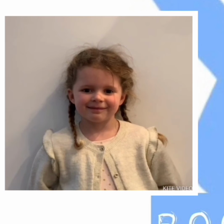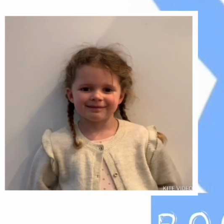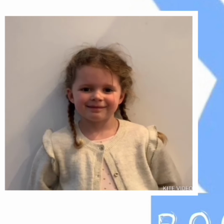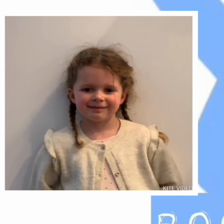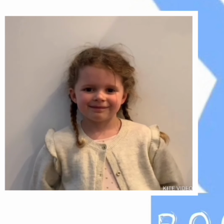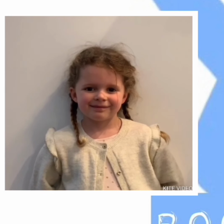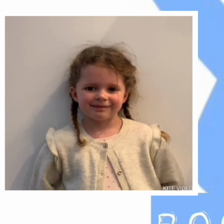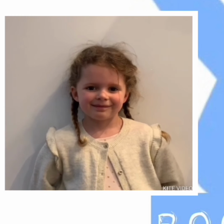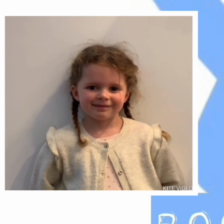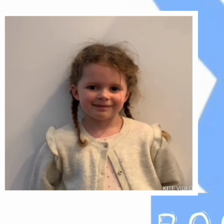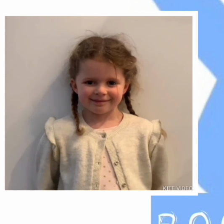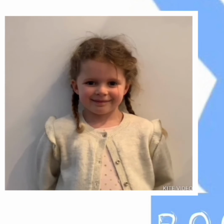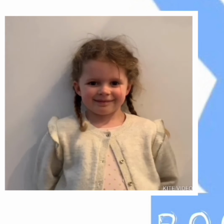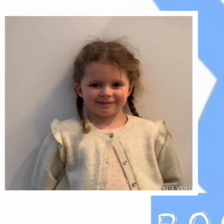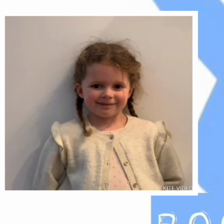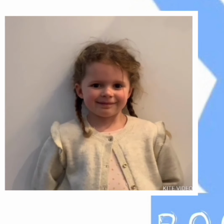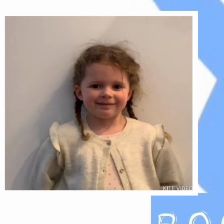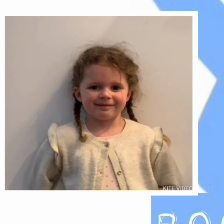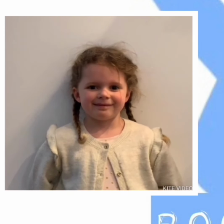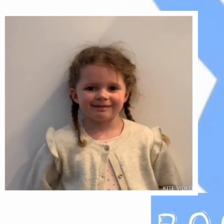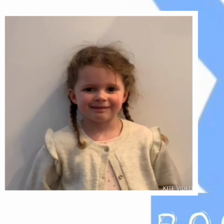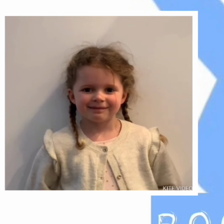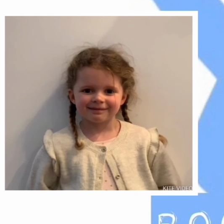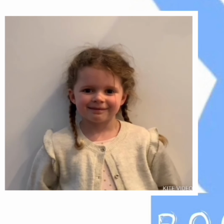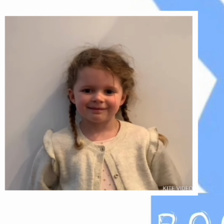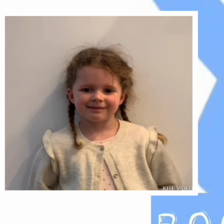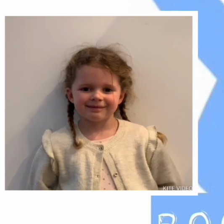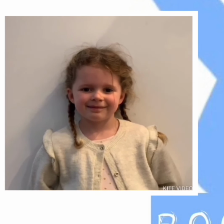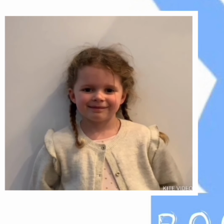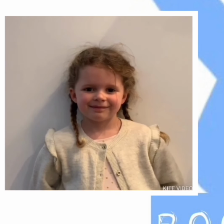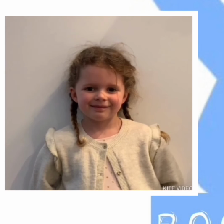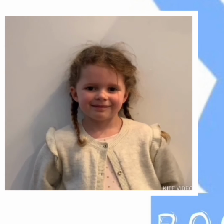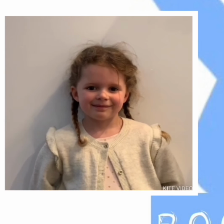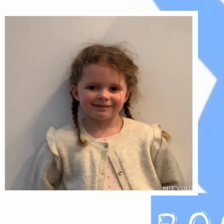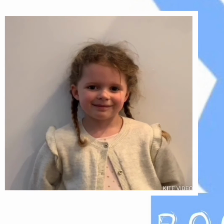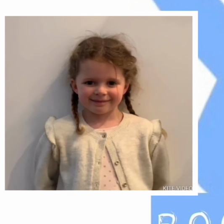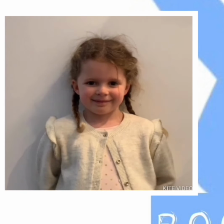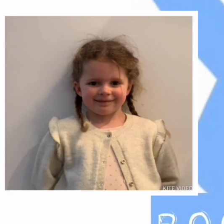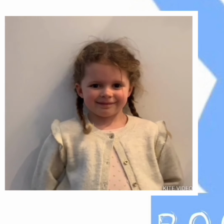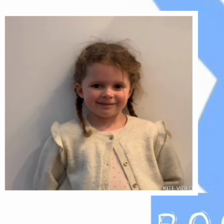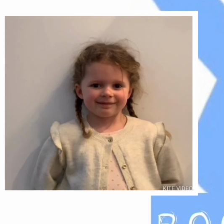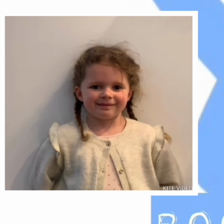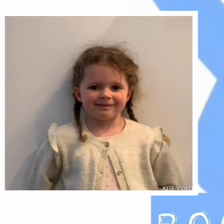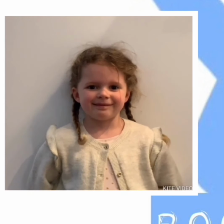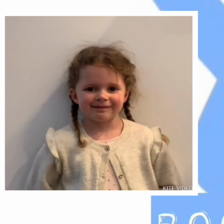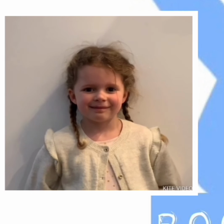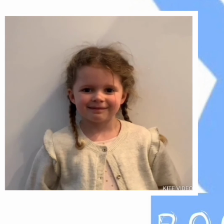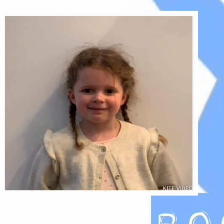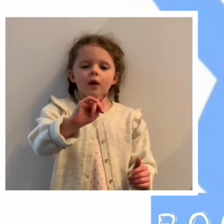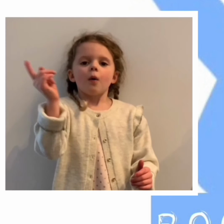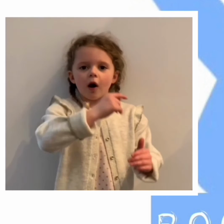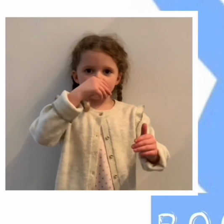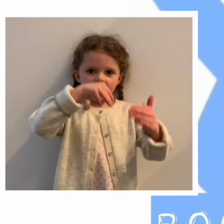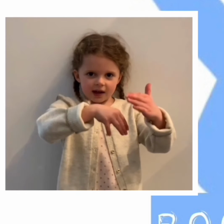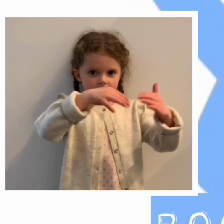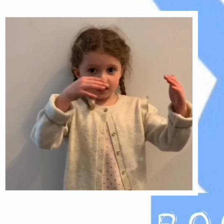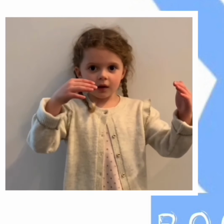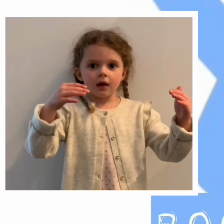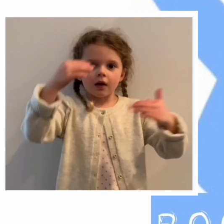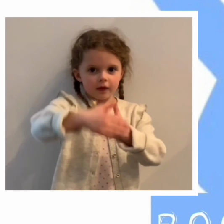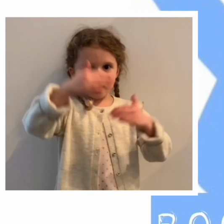Inside the box today. Oh, what can it be?